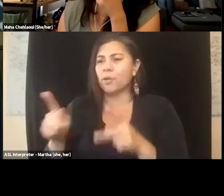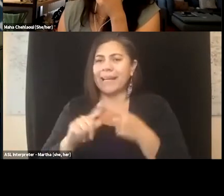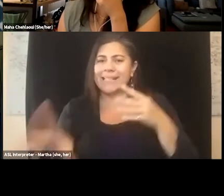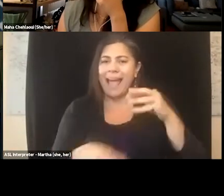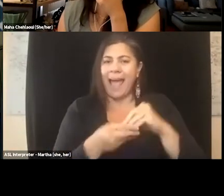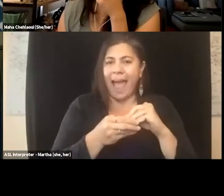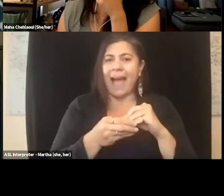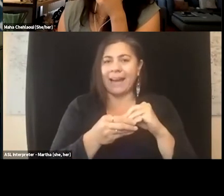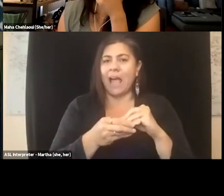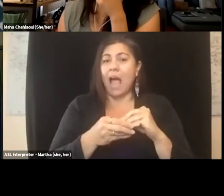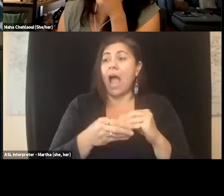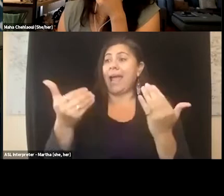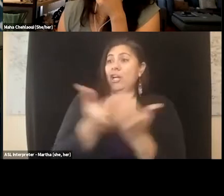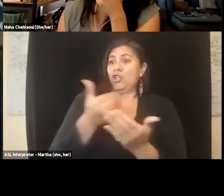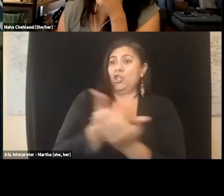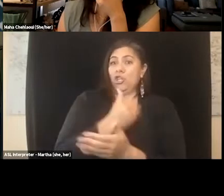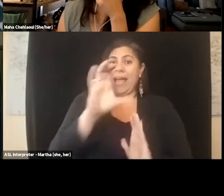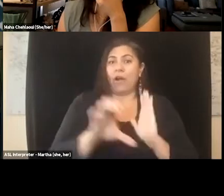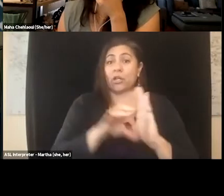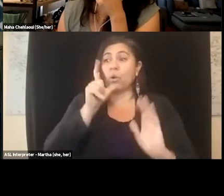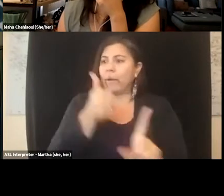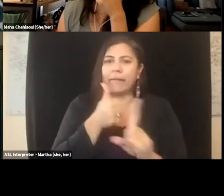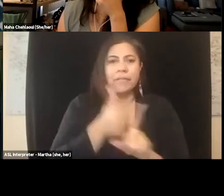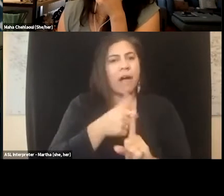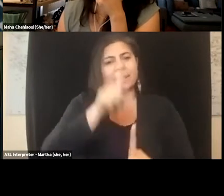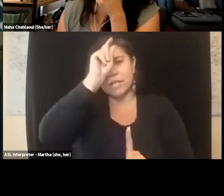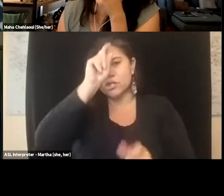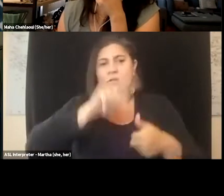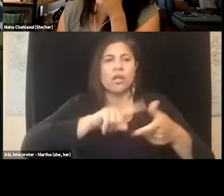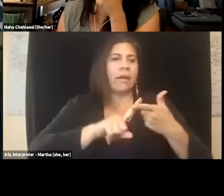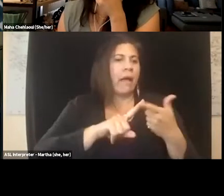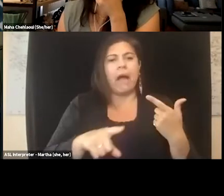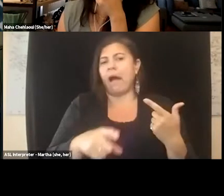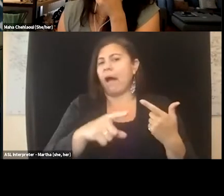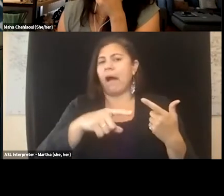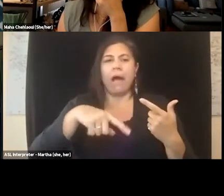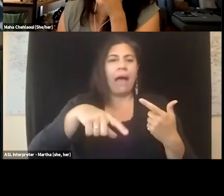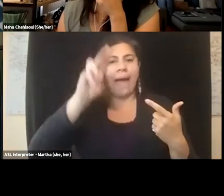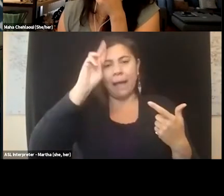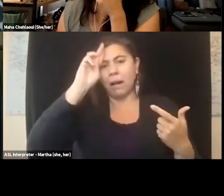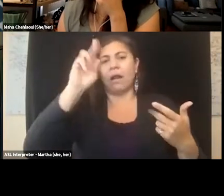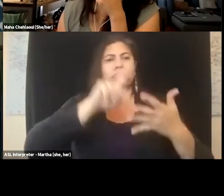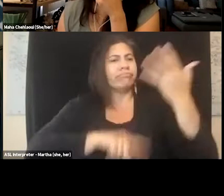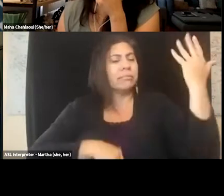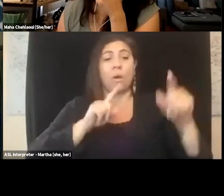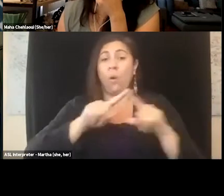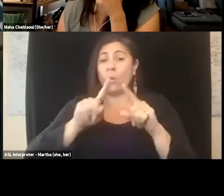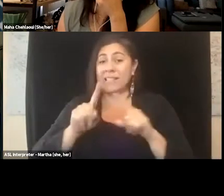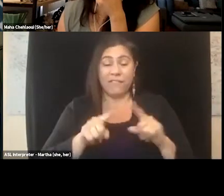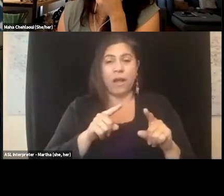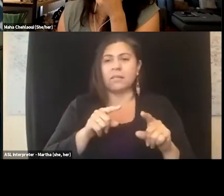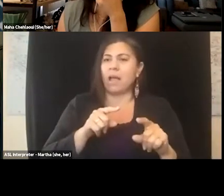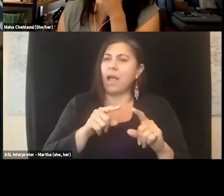layer in a nuanced character who is Arab, Egyptian, Afghan, Palestinian, whatever it is in that space. And